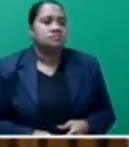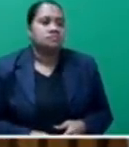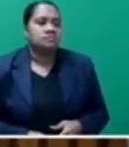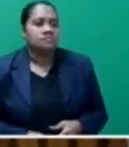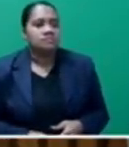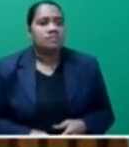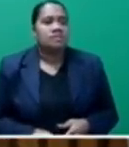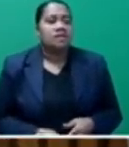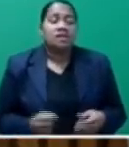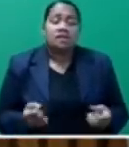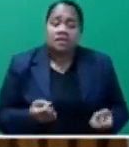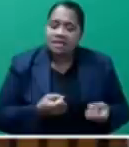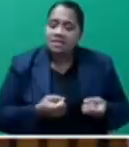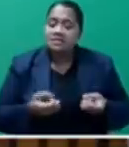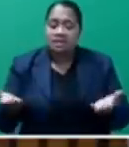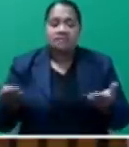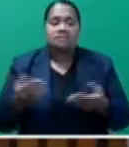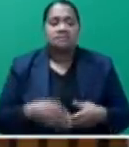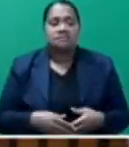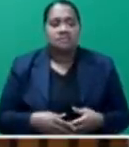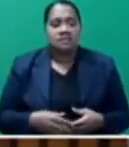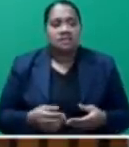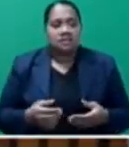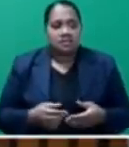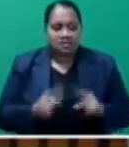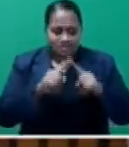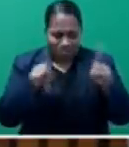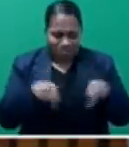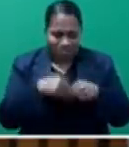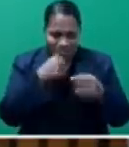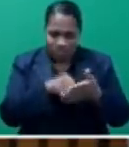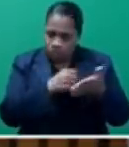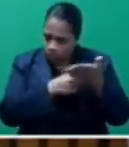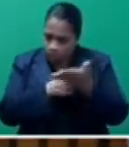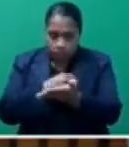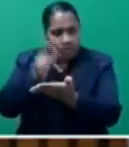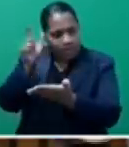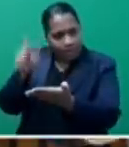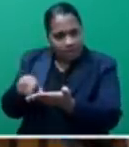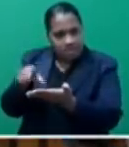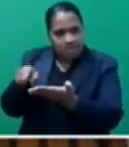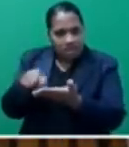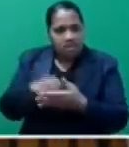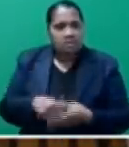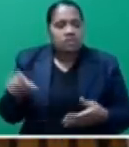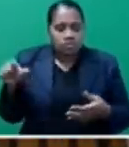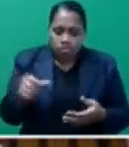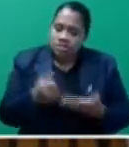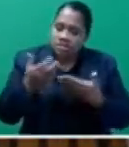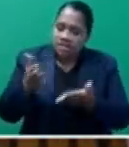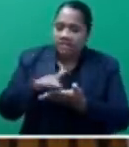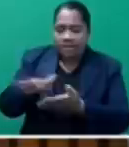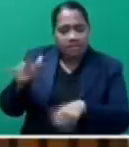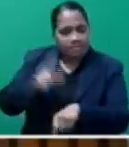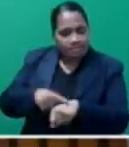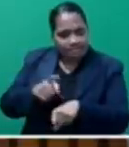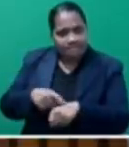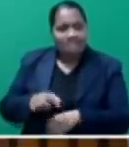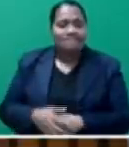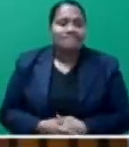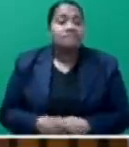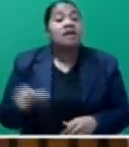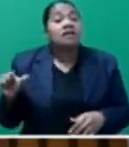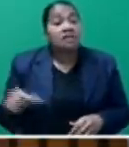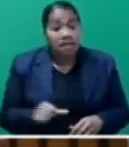send a notice to the person's last known address. They have to give them a particular level of amount of time. And then if